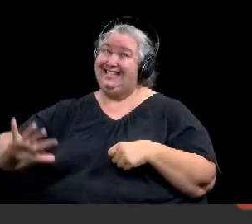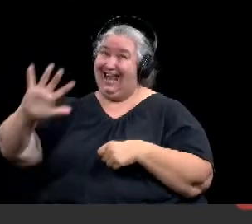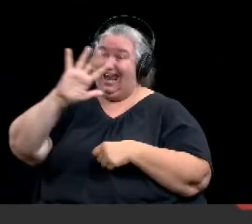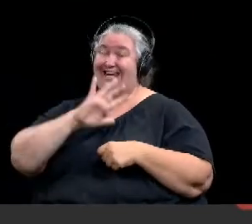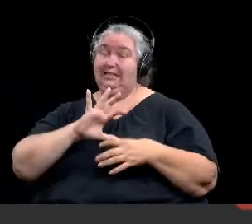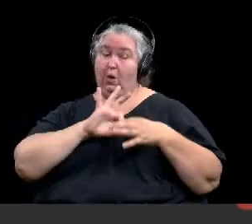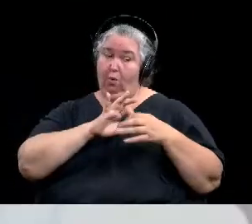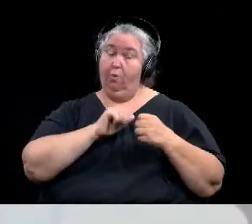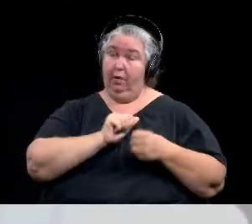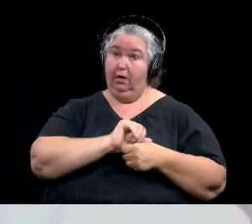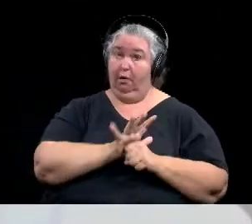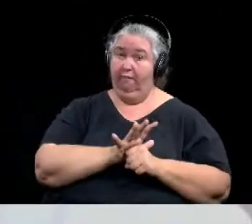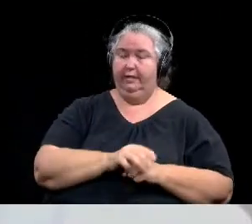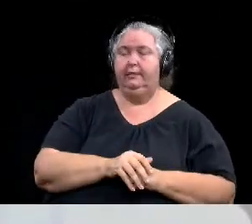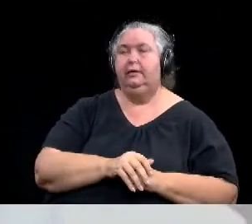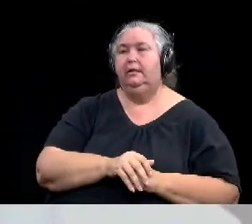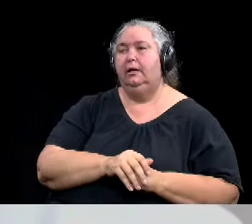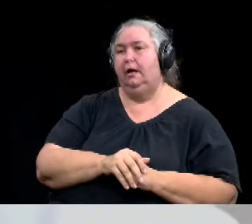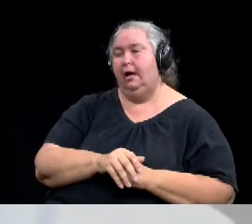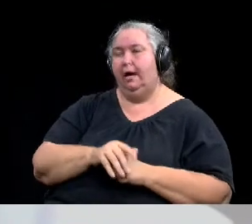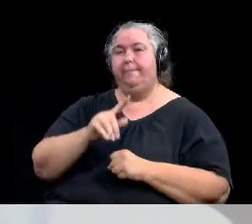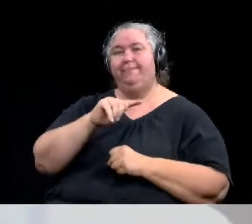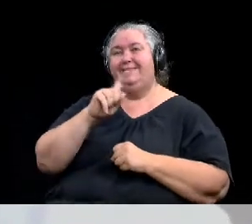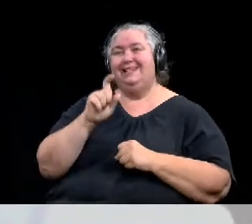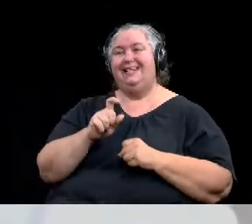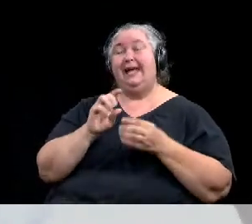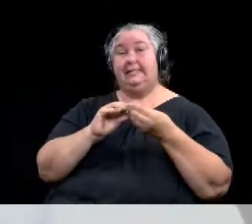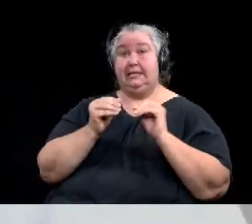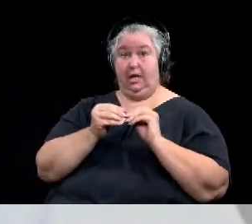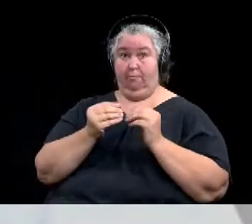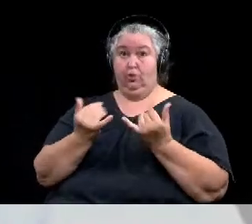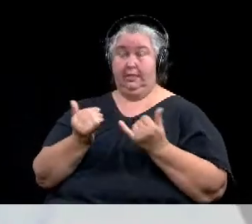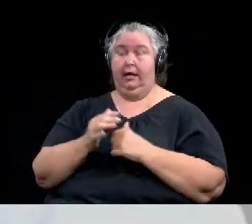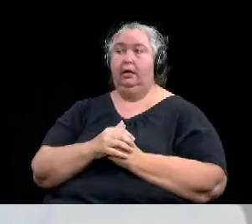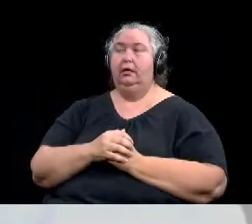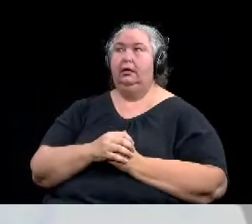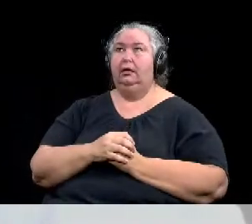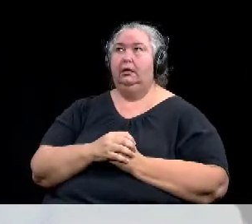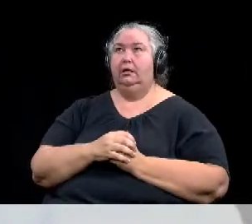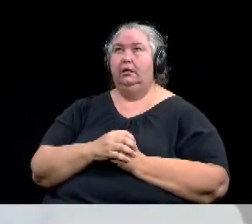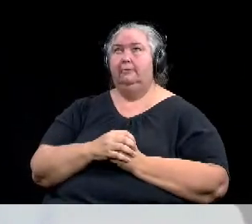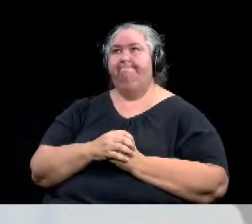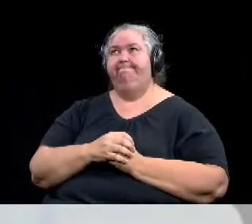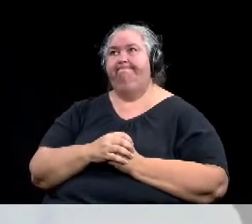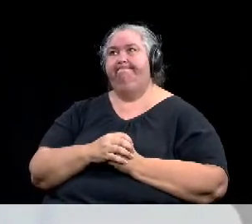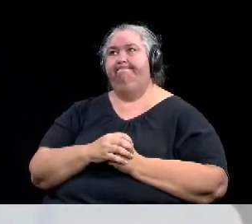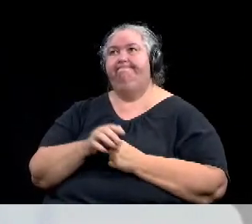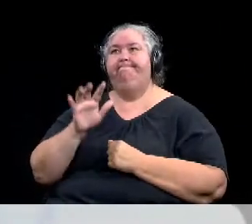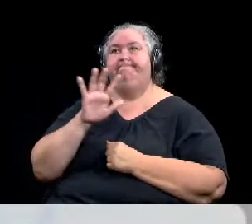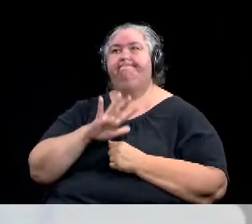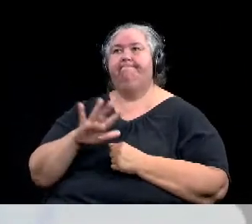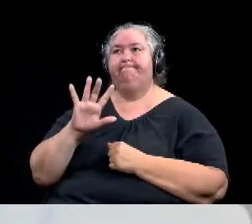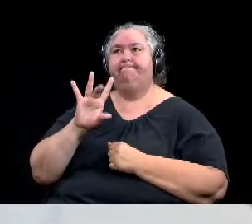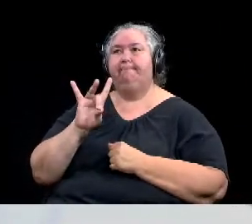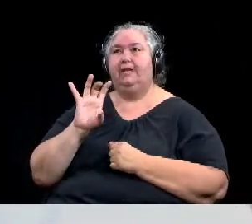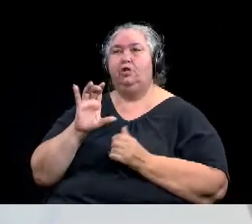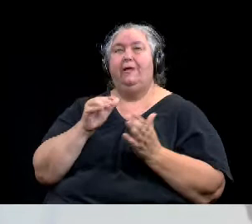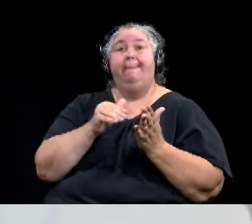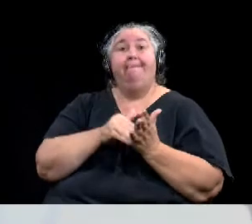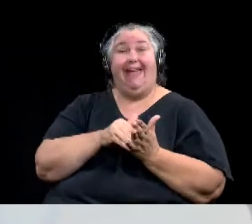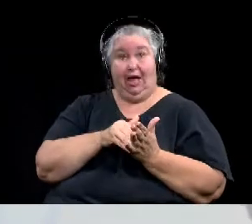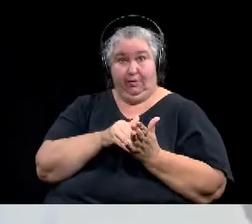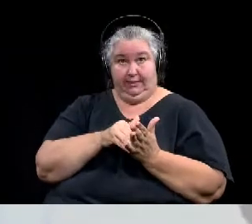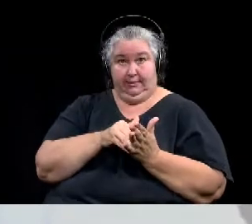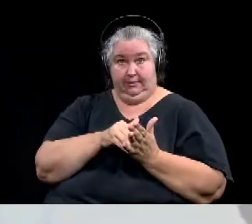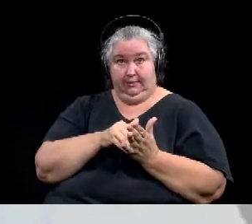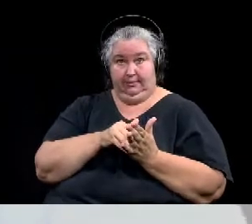COVID-19. Texas numbers, we've seen right about 800,000 cases